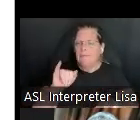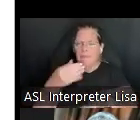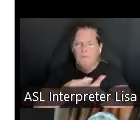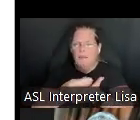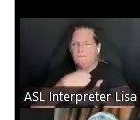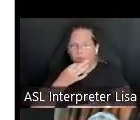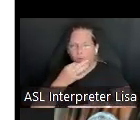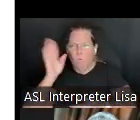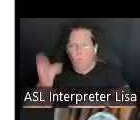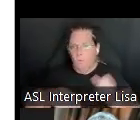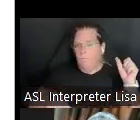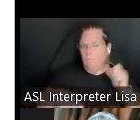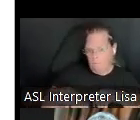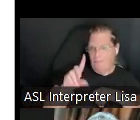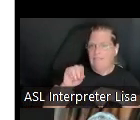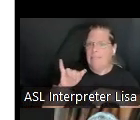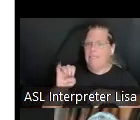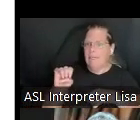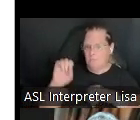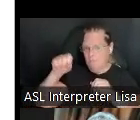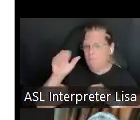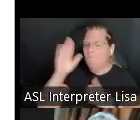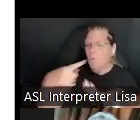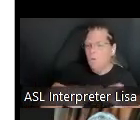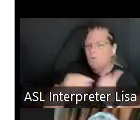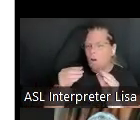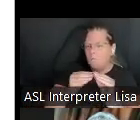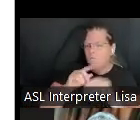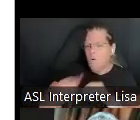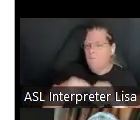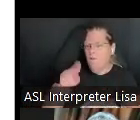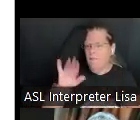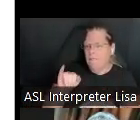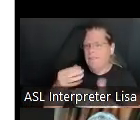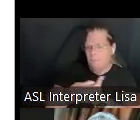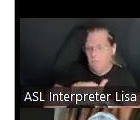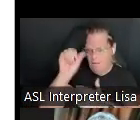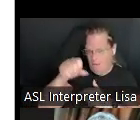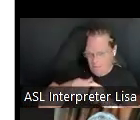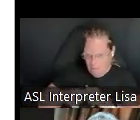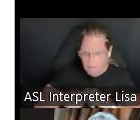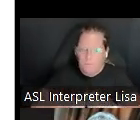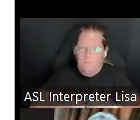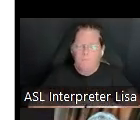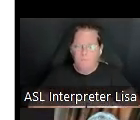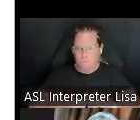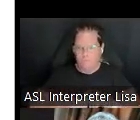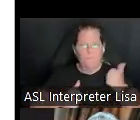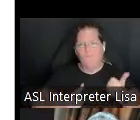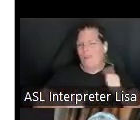moment. Yes. Yeah, we're going to be talking in more detail about the TBI fund in a moment. Yes.